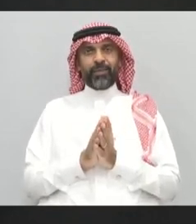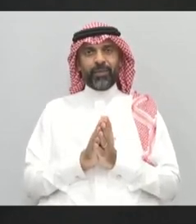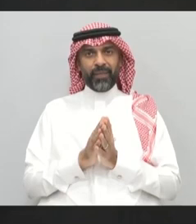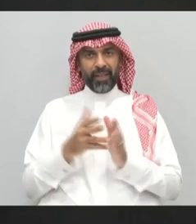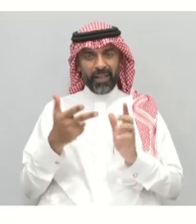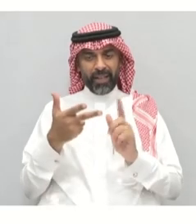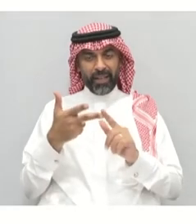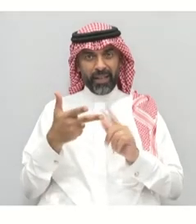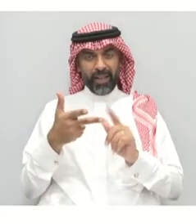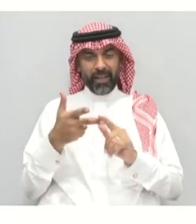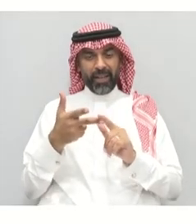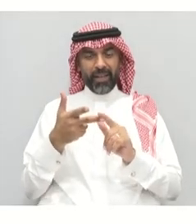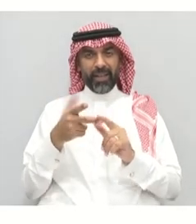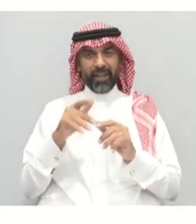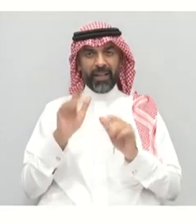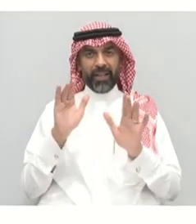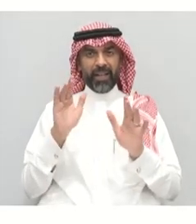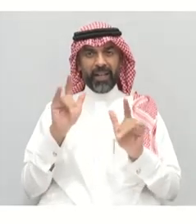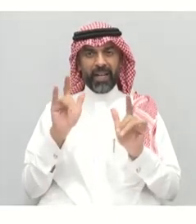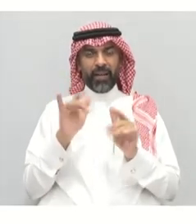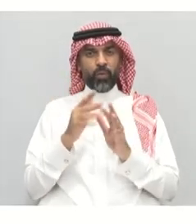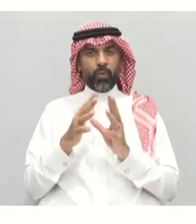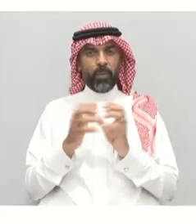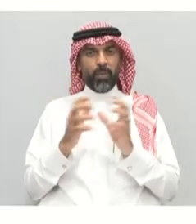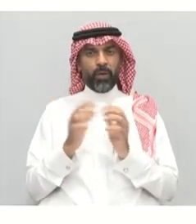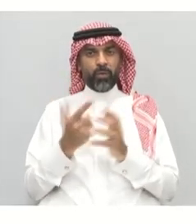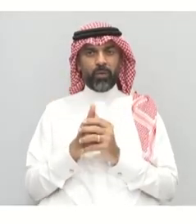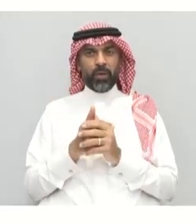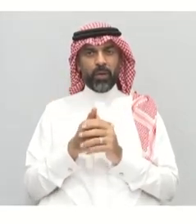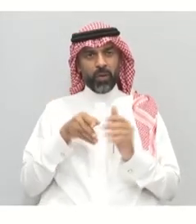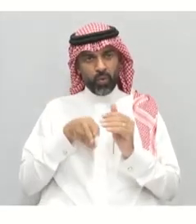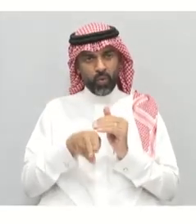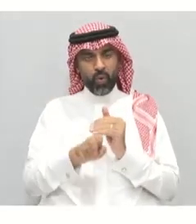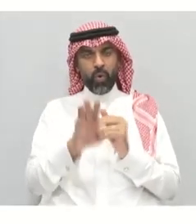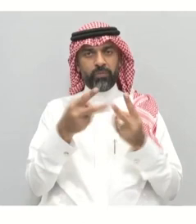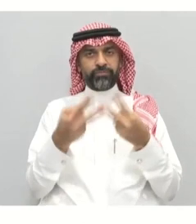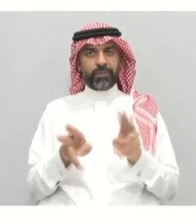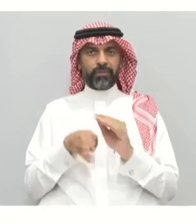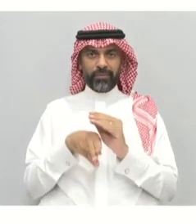Very good. What about green? Green means go.